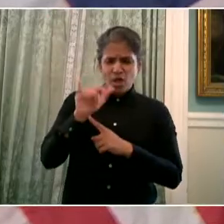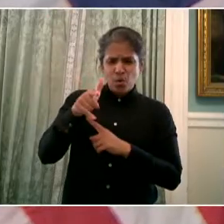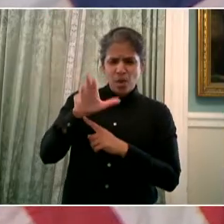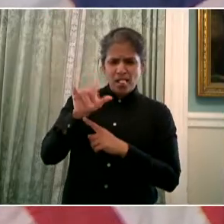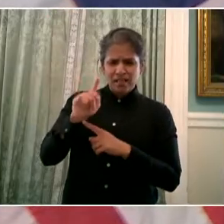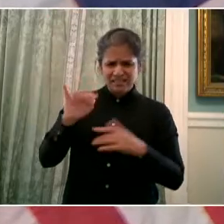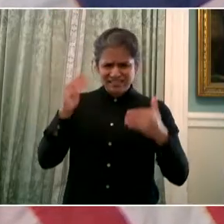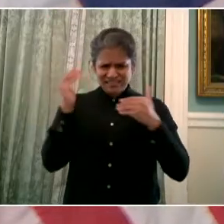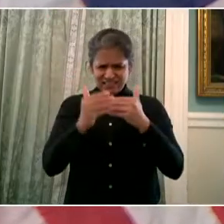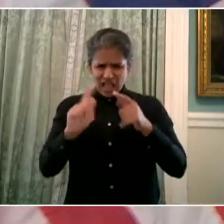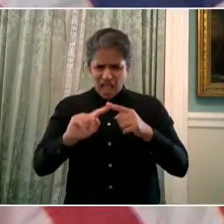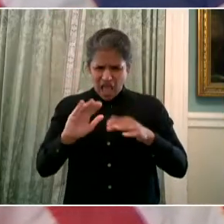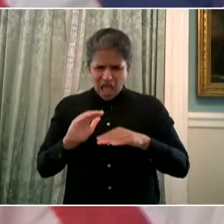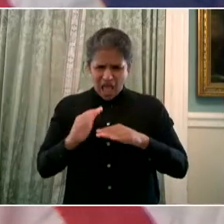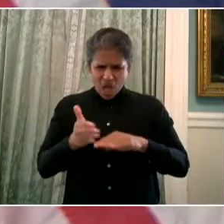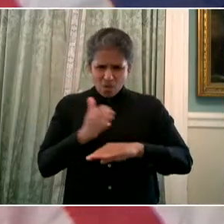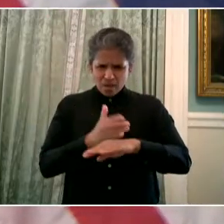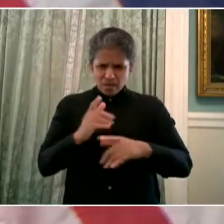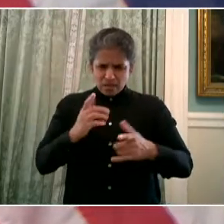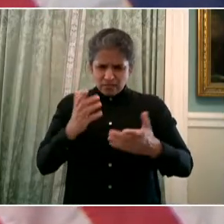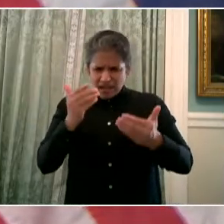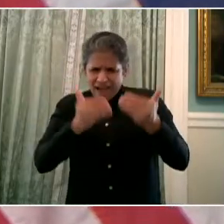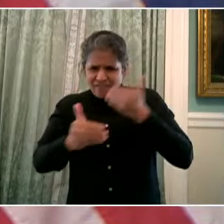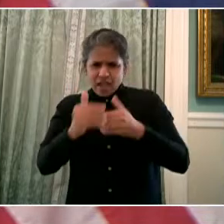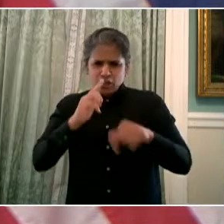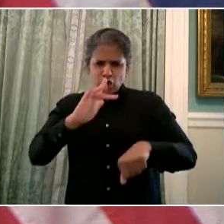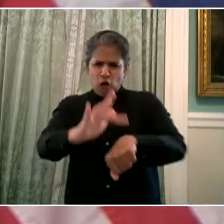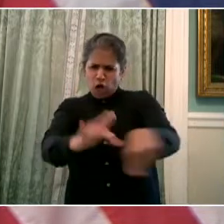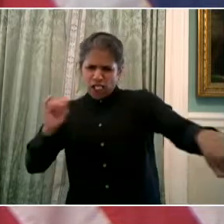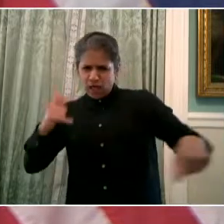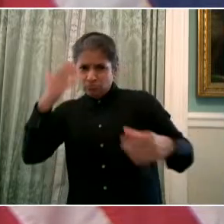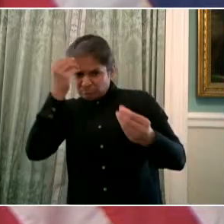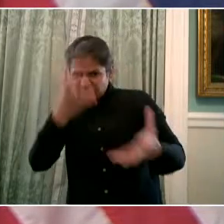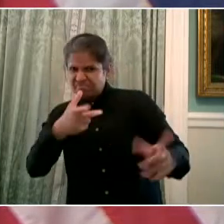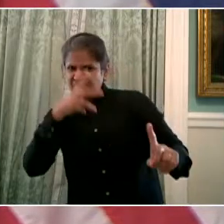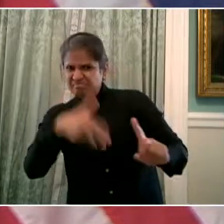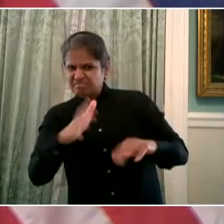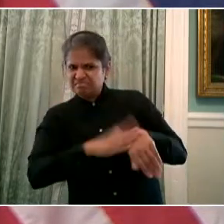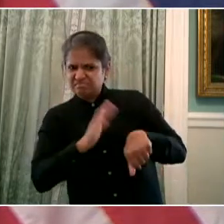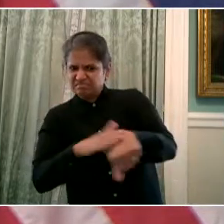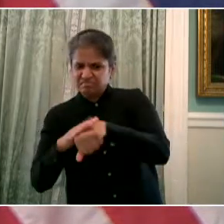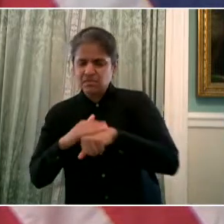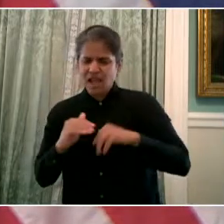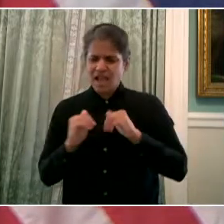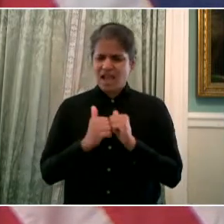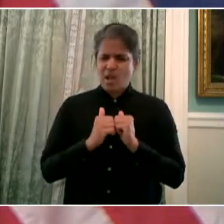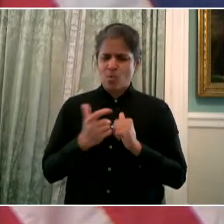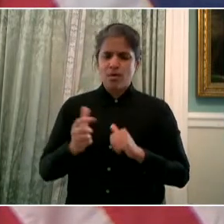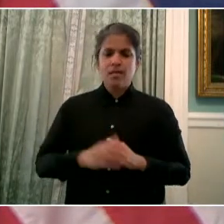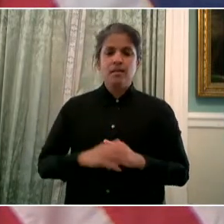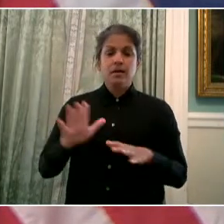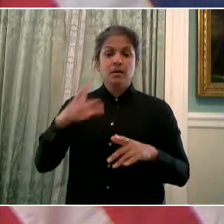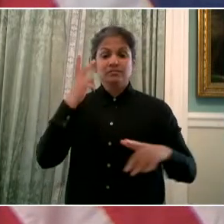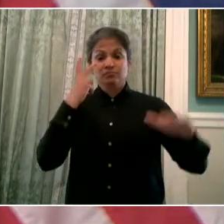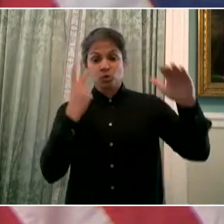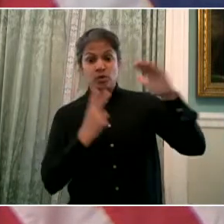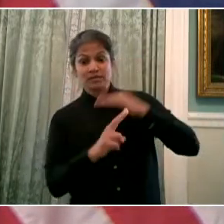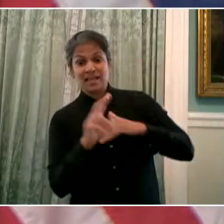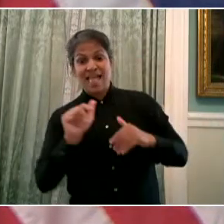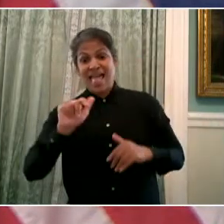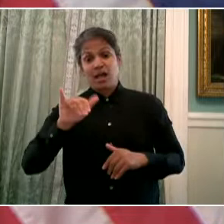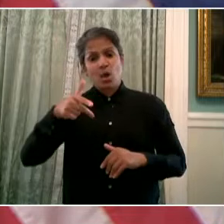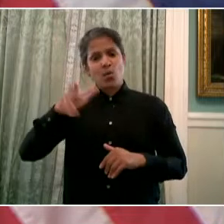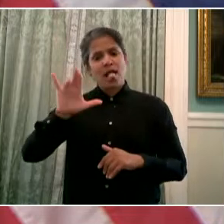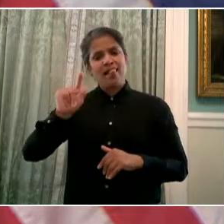question. Forecasting for air quality is notoriously difficult, and not to overcomplicate this, but there's also a difference